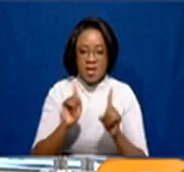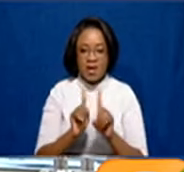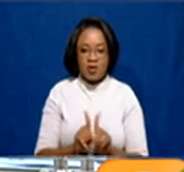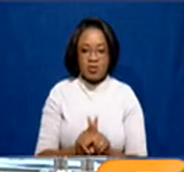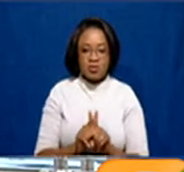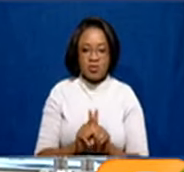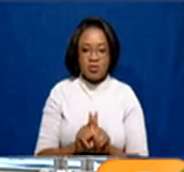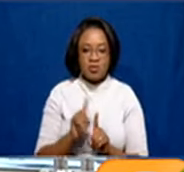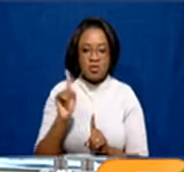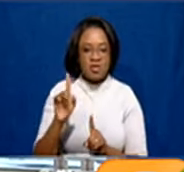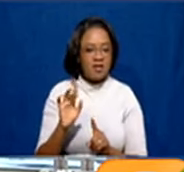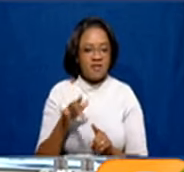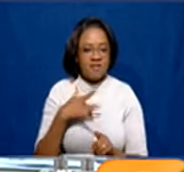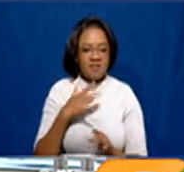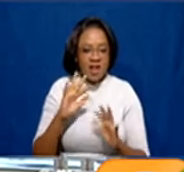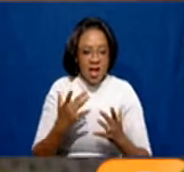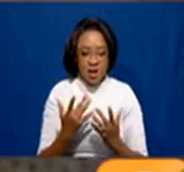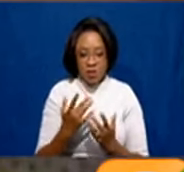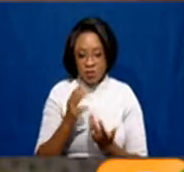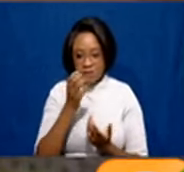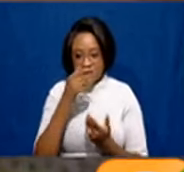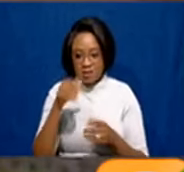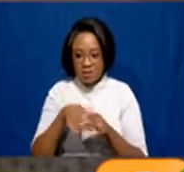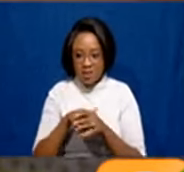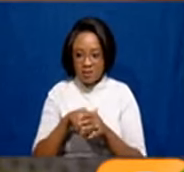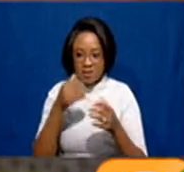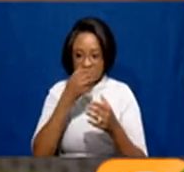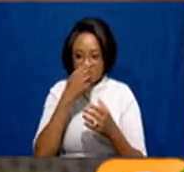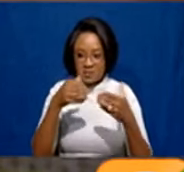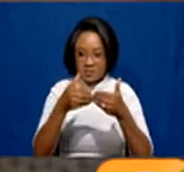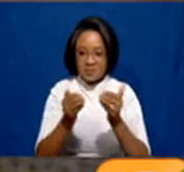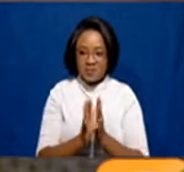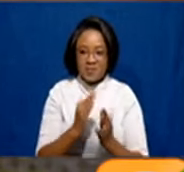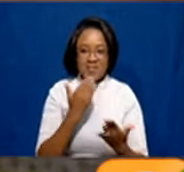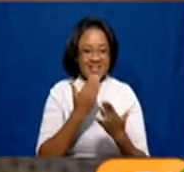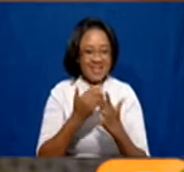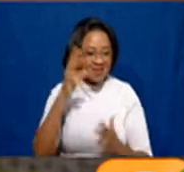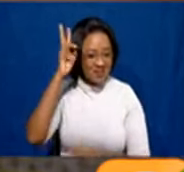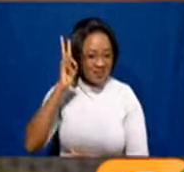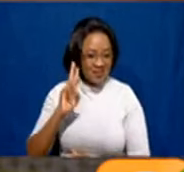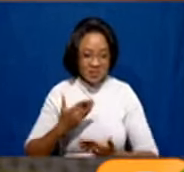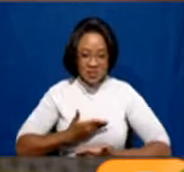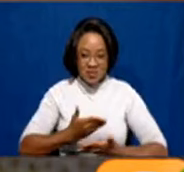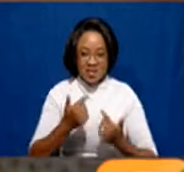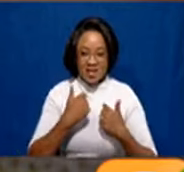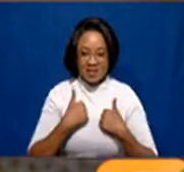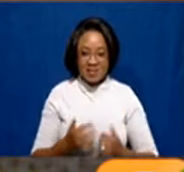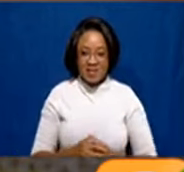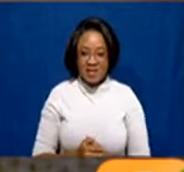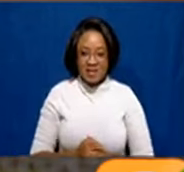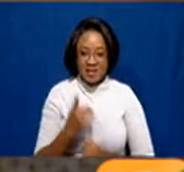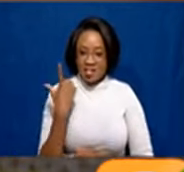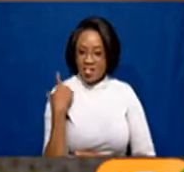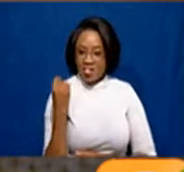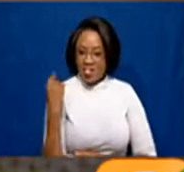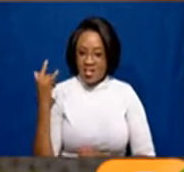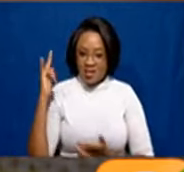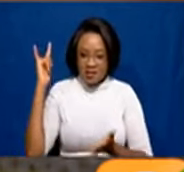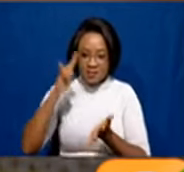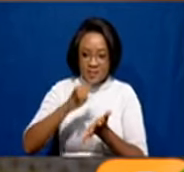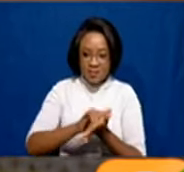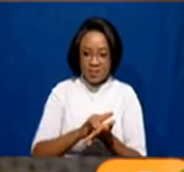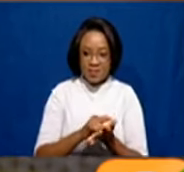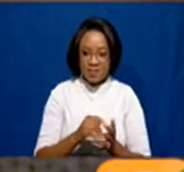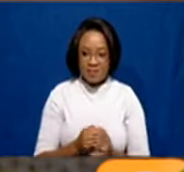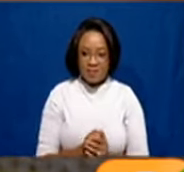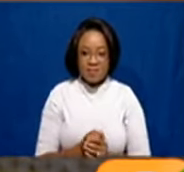like being part of Kenya's first family. Welcome. Thanks, Victoria. Thanks for having me. You were actually abroad until yesterday. Yes.